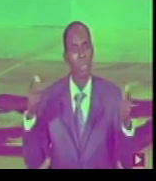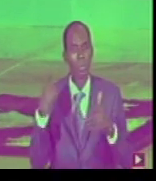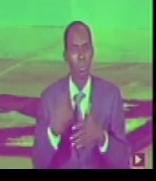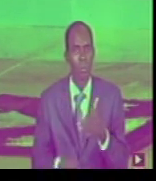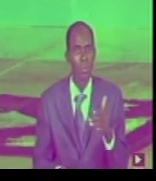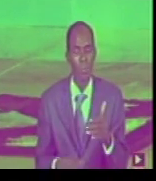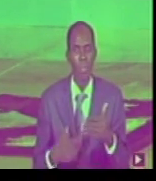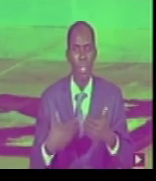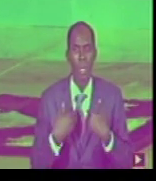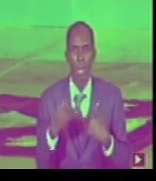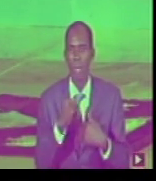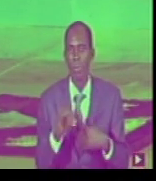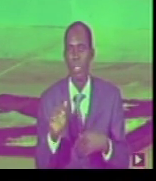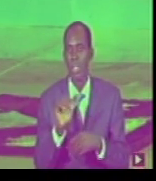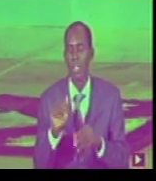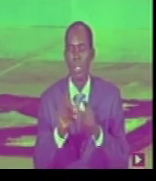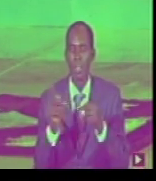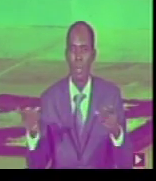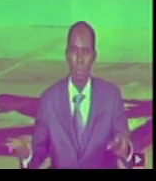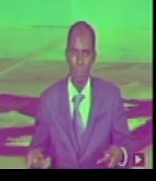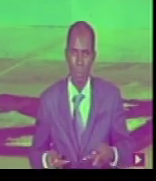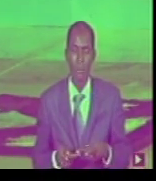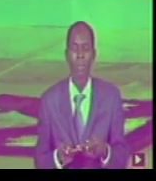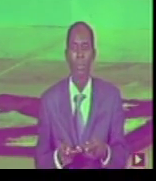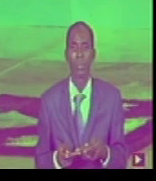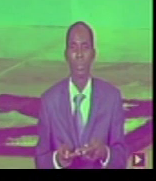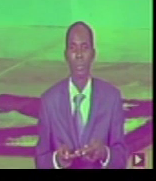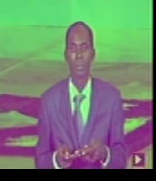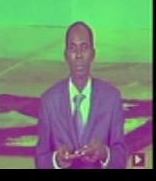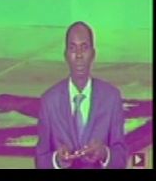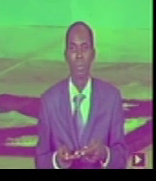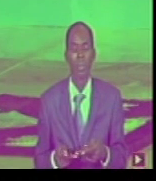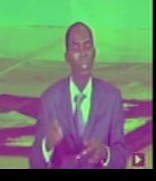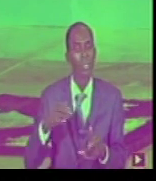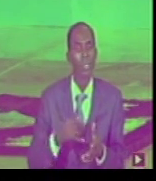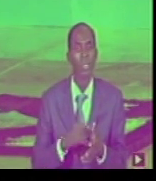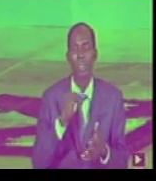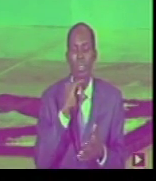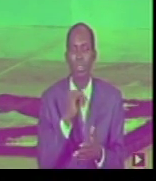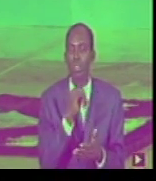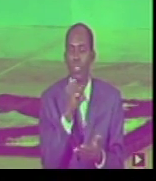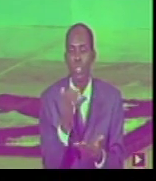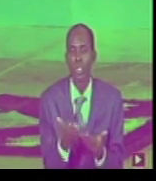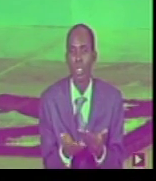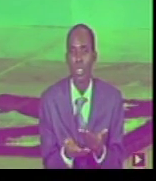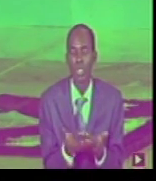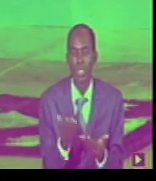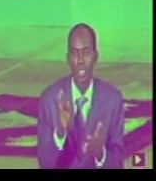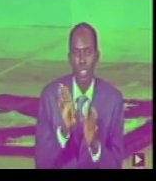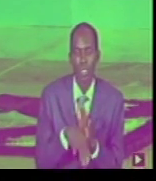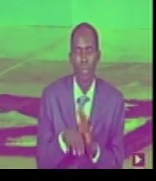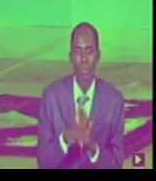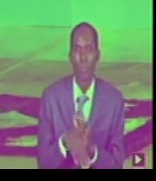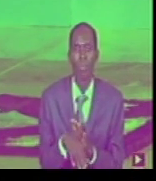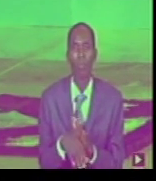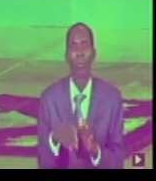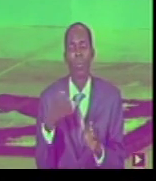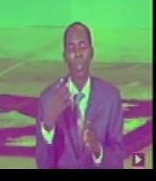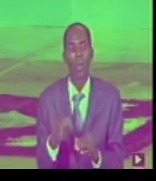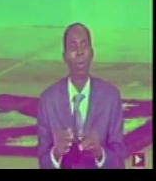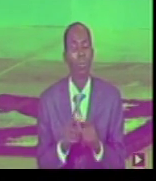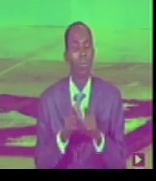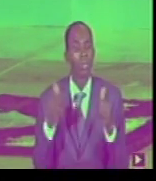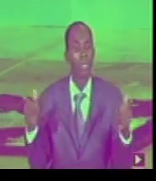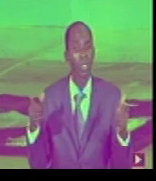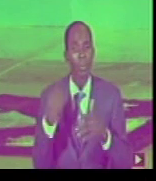a place in the kingdom of God is not cheap, of great price. He went and sold